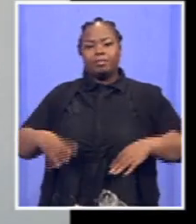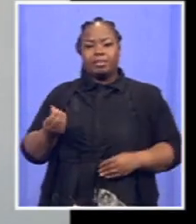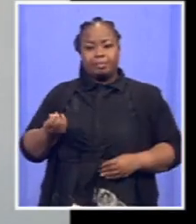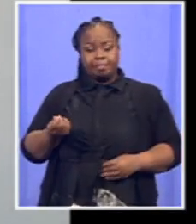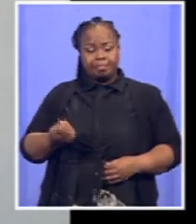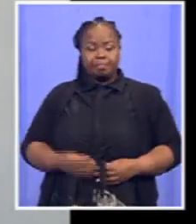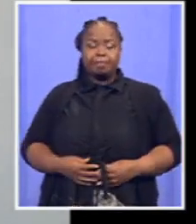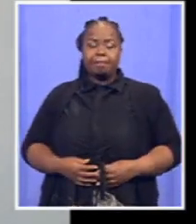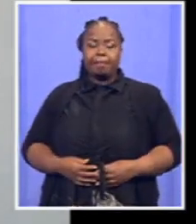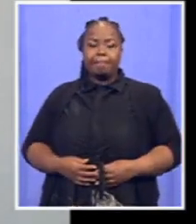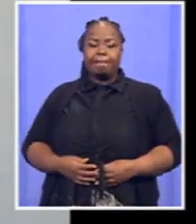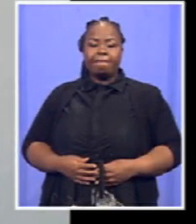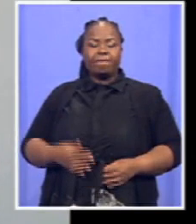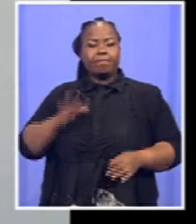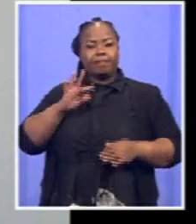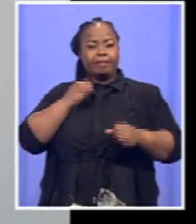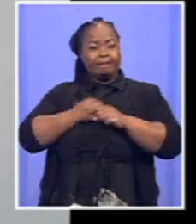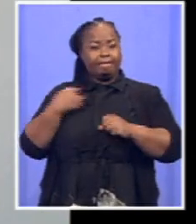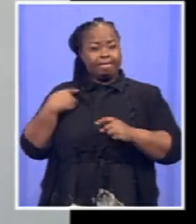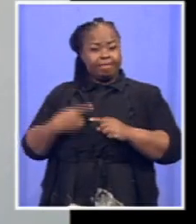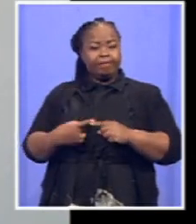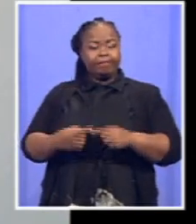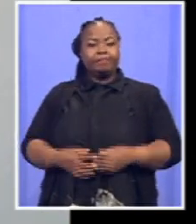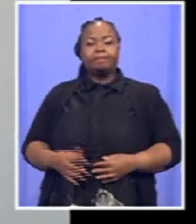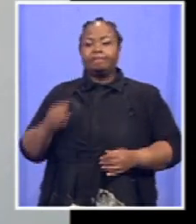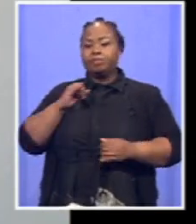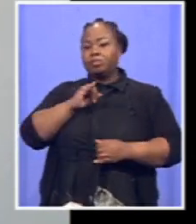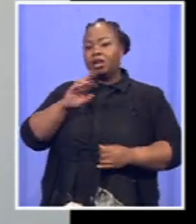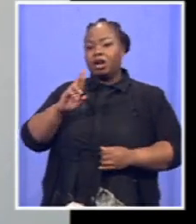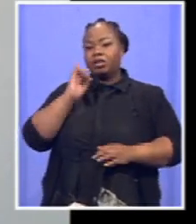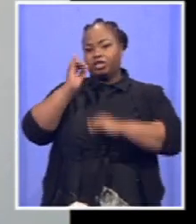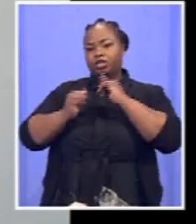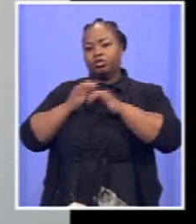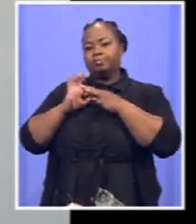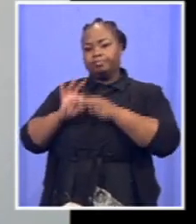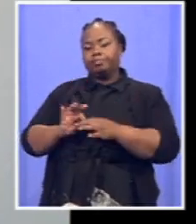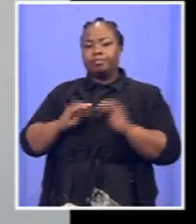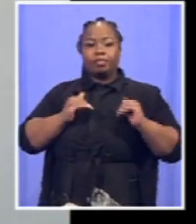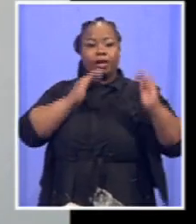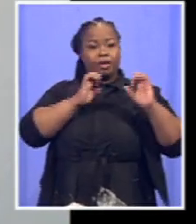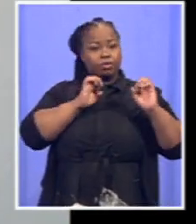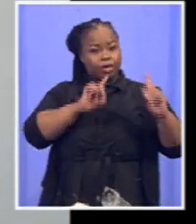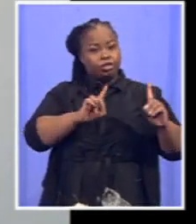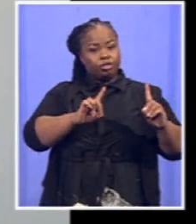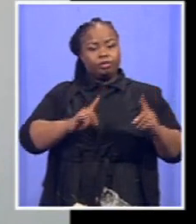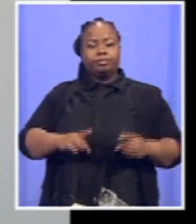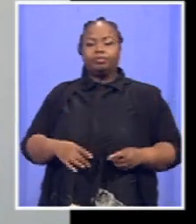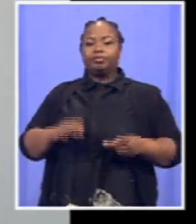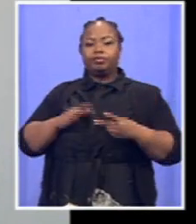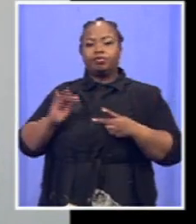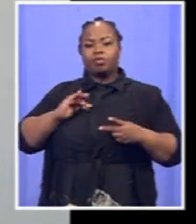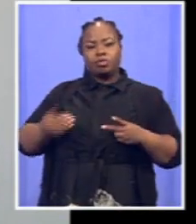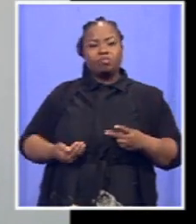wasteful expenditure over the past 5 years. International relations, higher education,